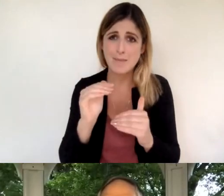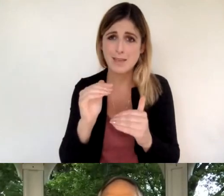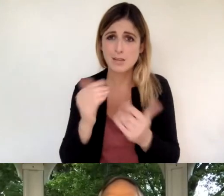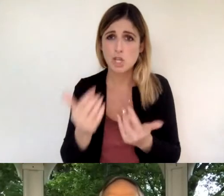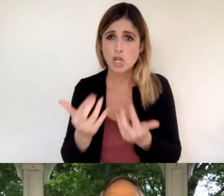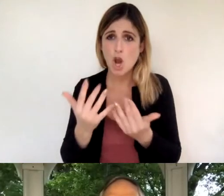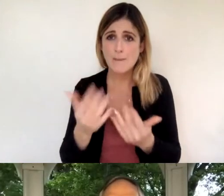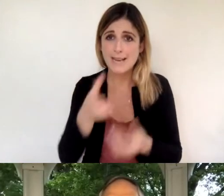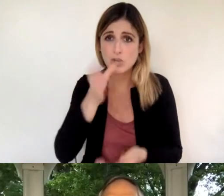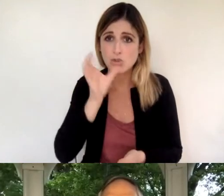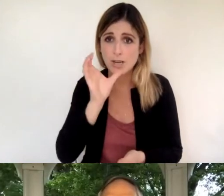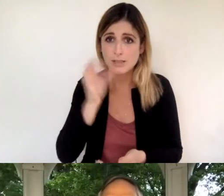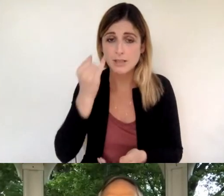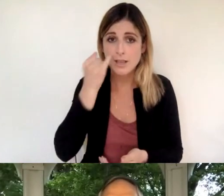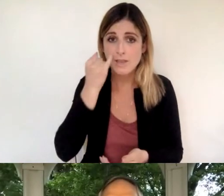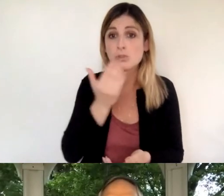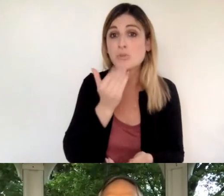whether they're sweetened with sugar or sweetened with